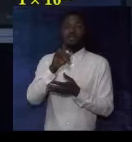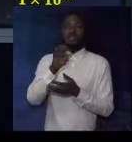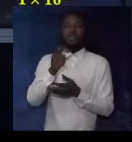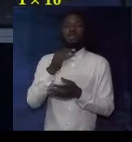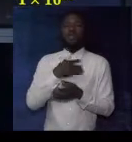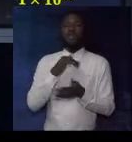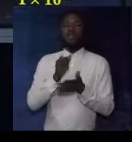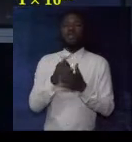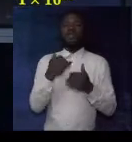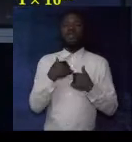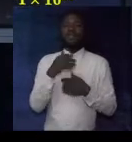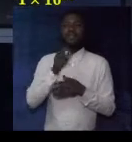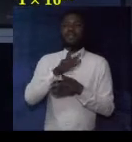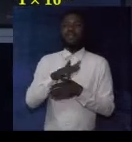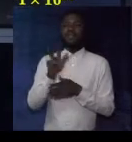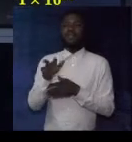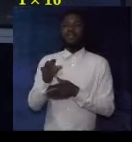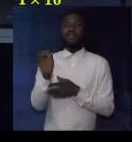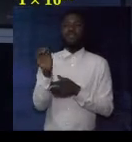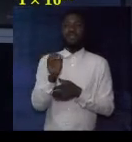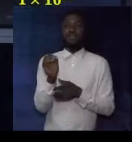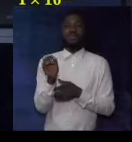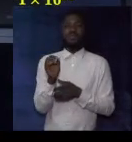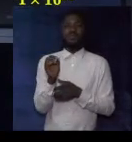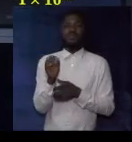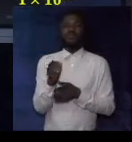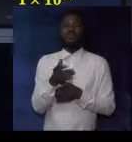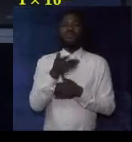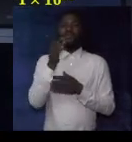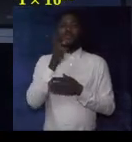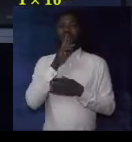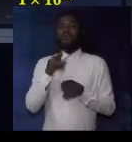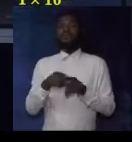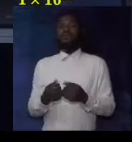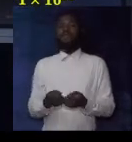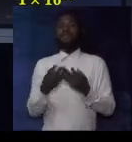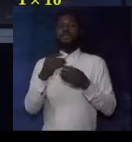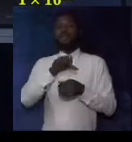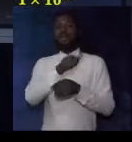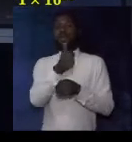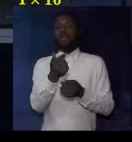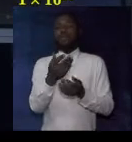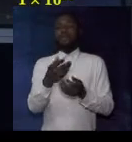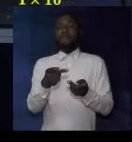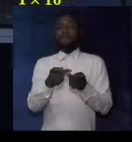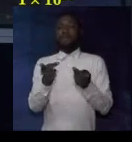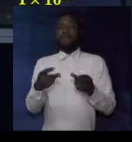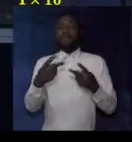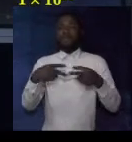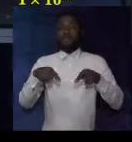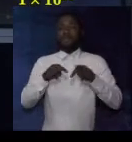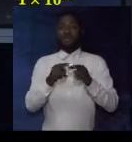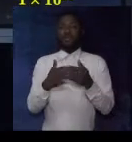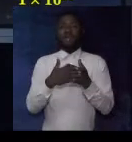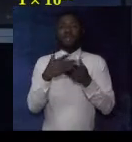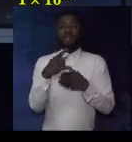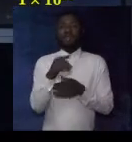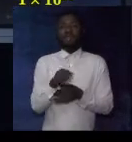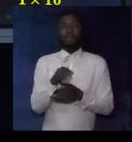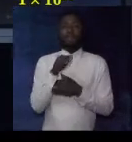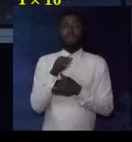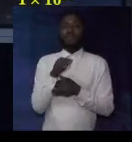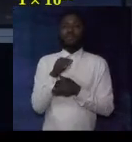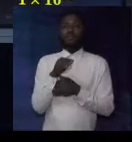decillion, and that has 33 zeros. I mean, there are so many other place values after